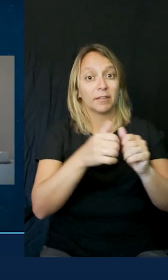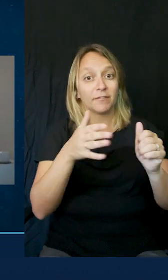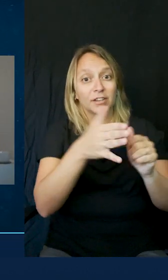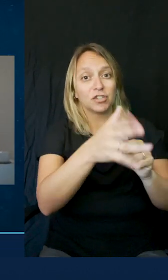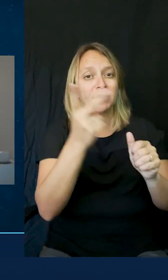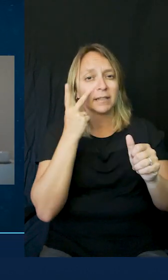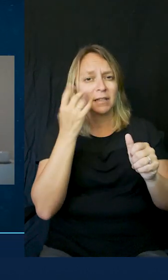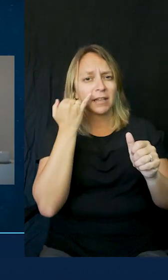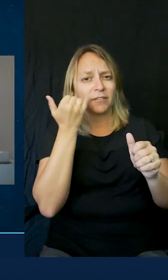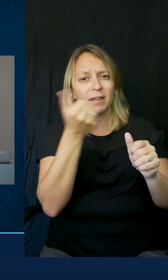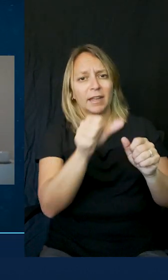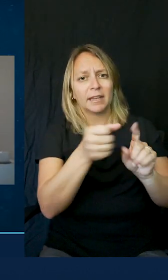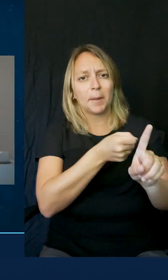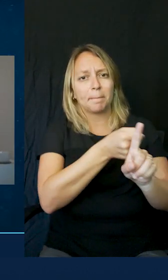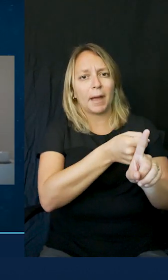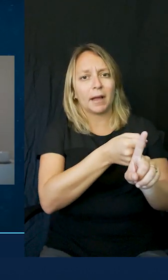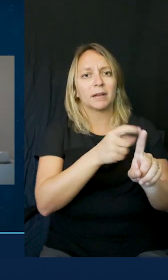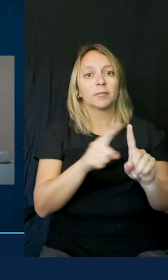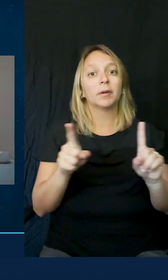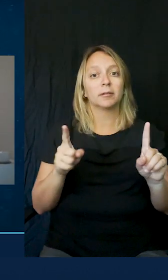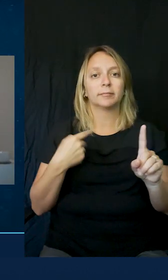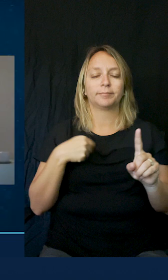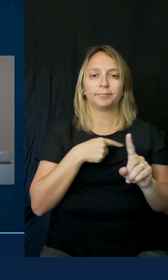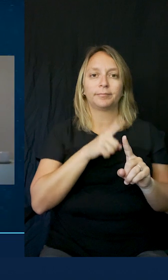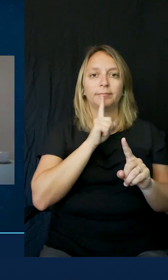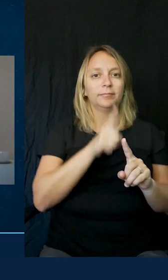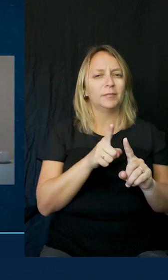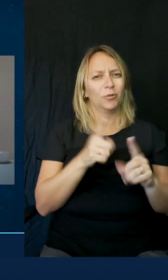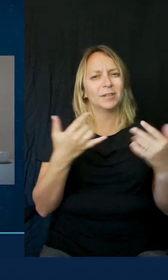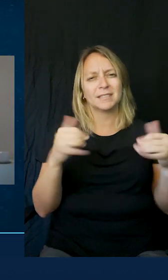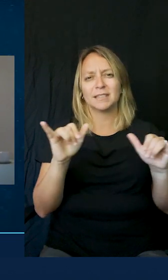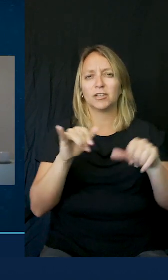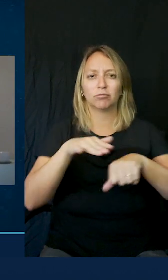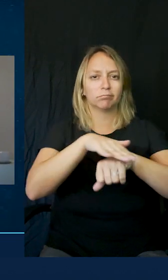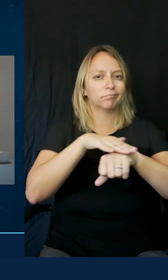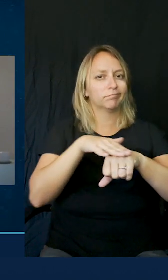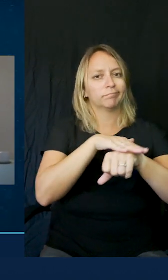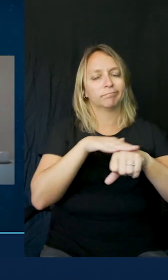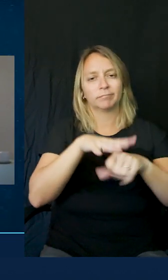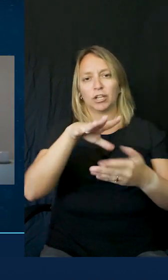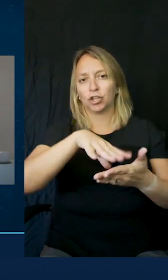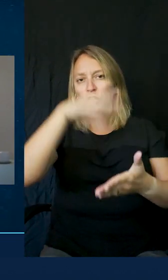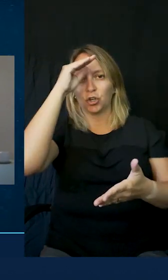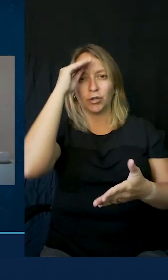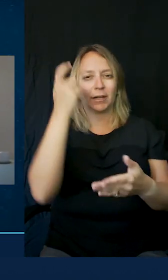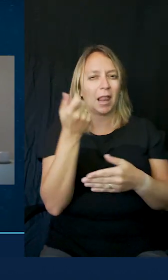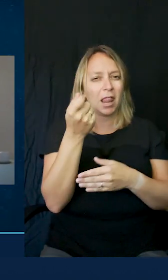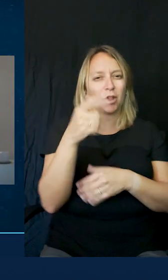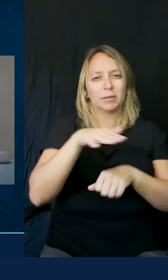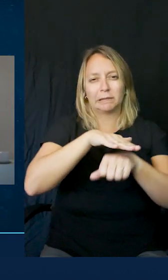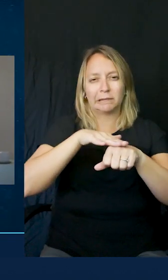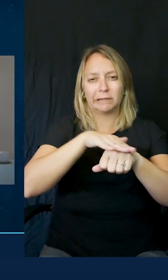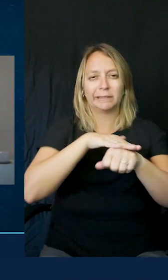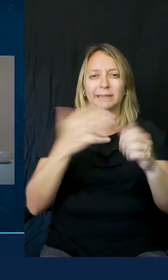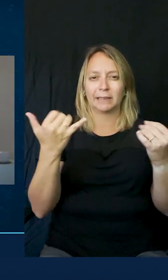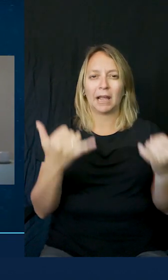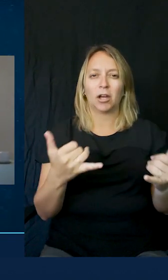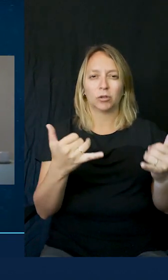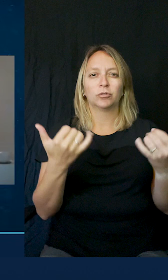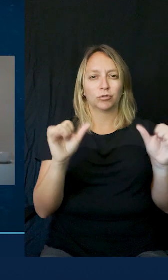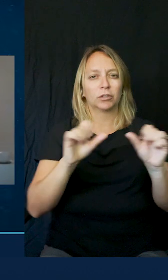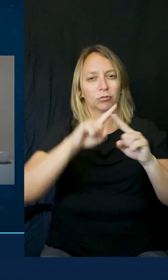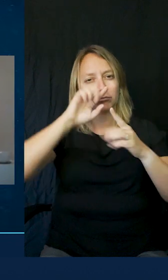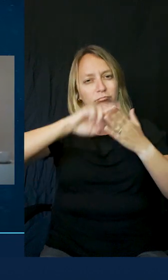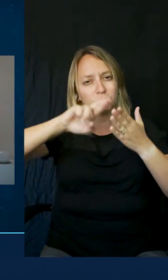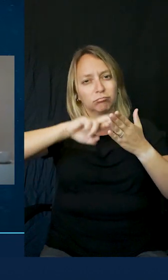impacts there. But yeah, we are really still scratching the surface in terms of understanding the full breadth of potential of